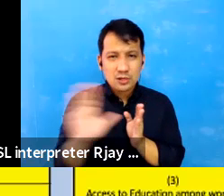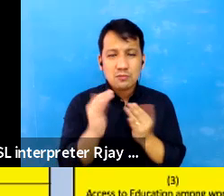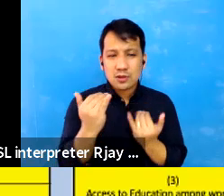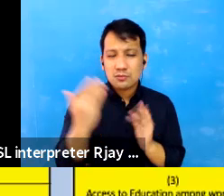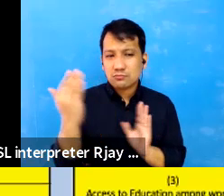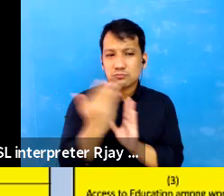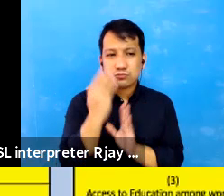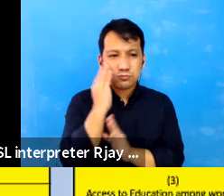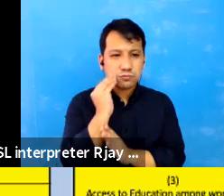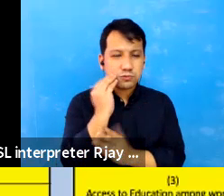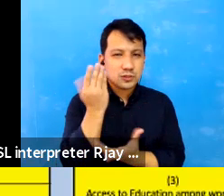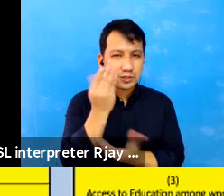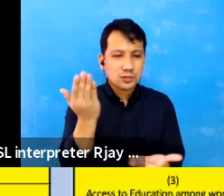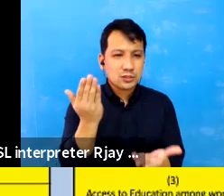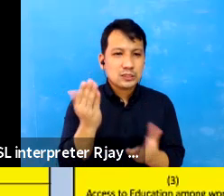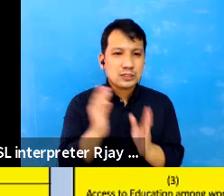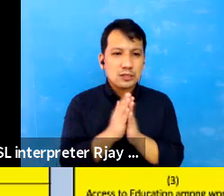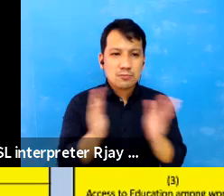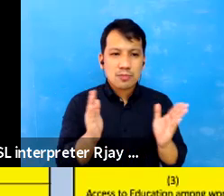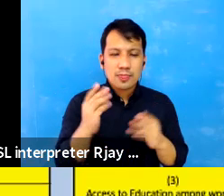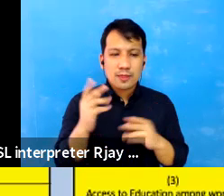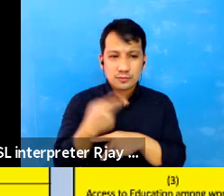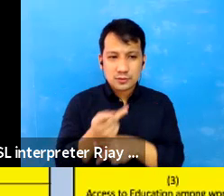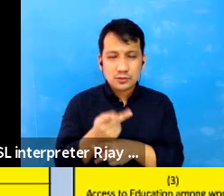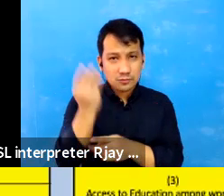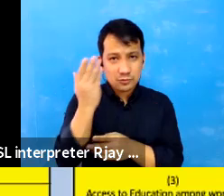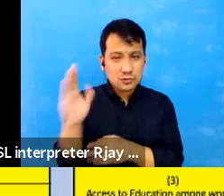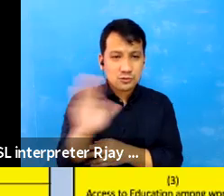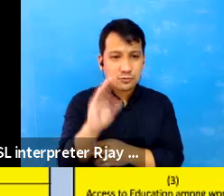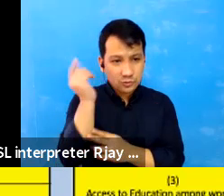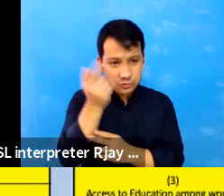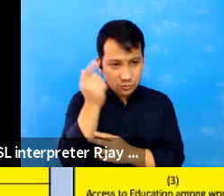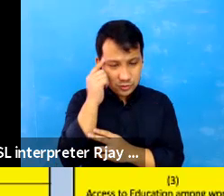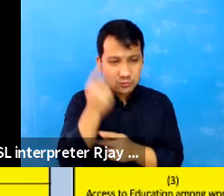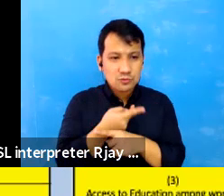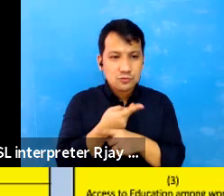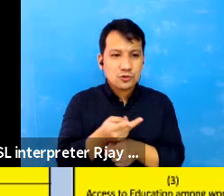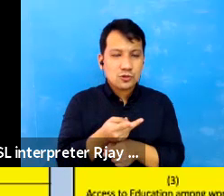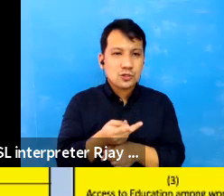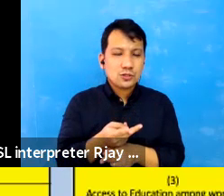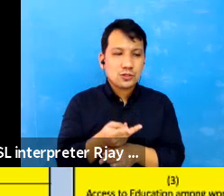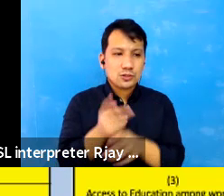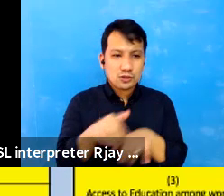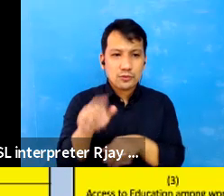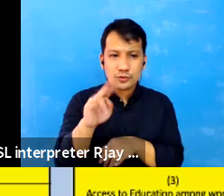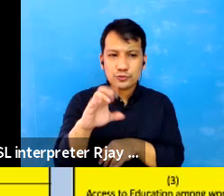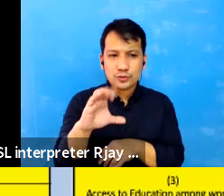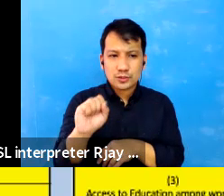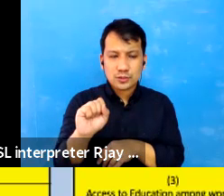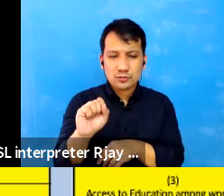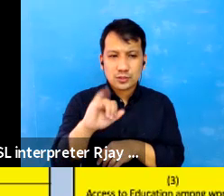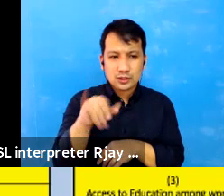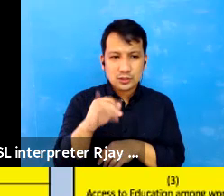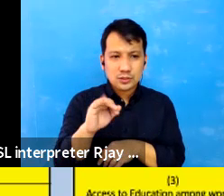now. We are grateful for the provincial nutrition government program of UNICEF, COICA,